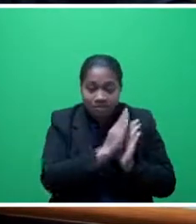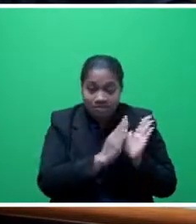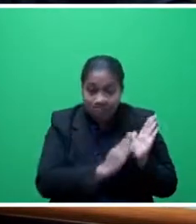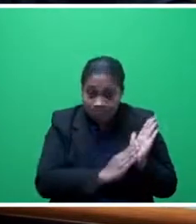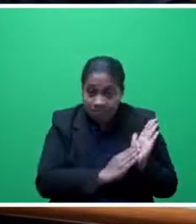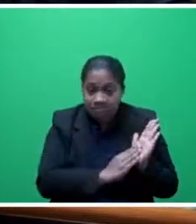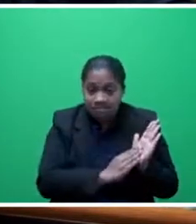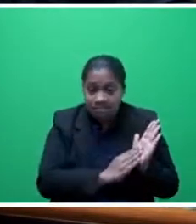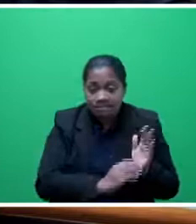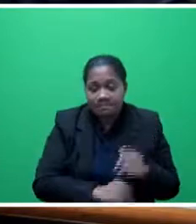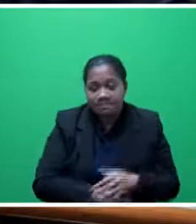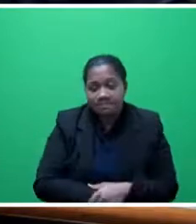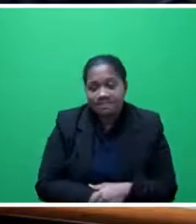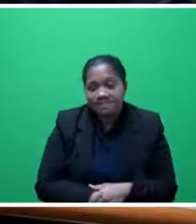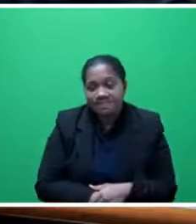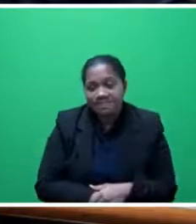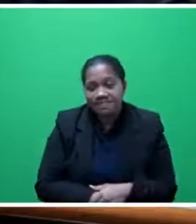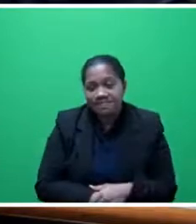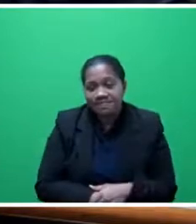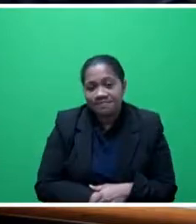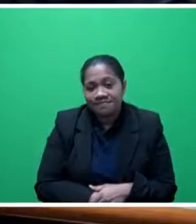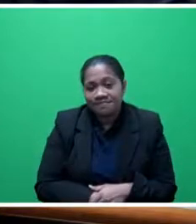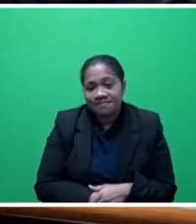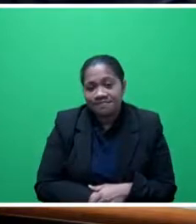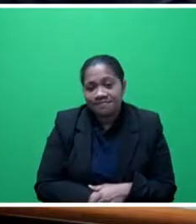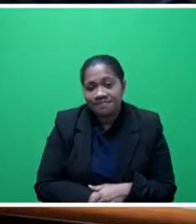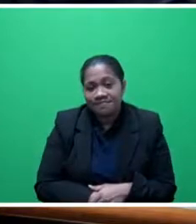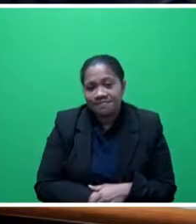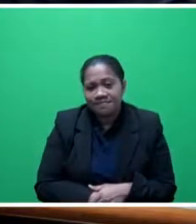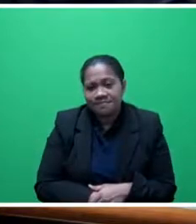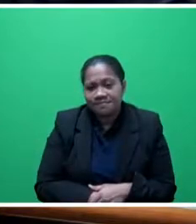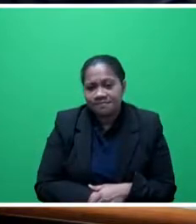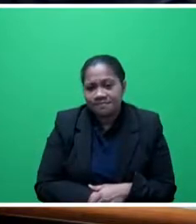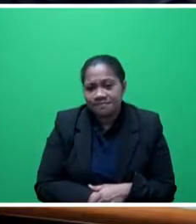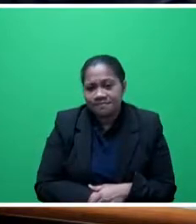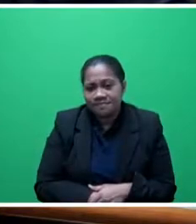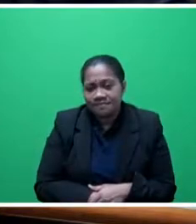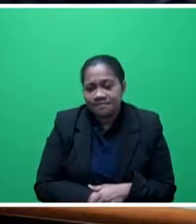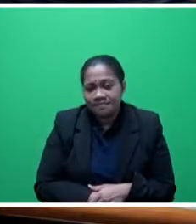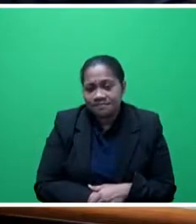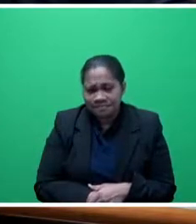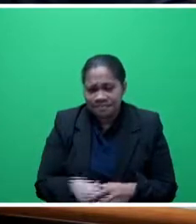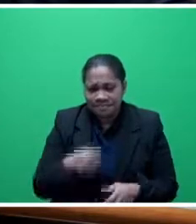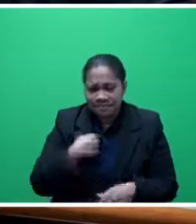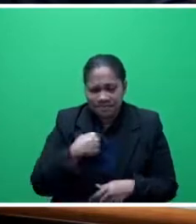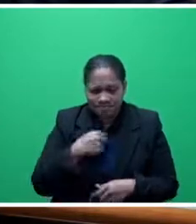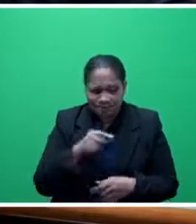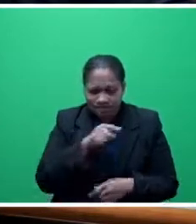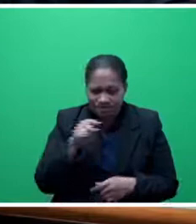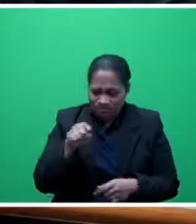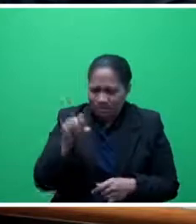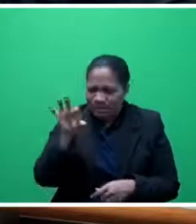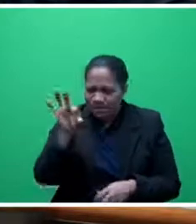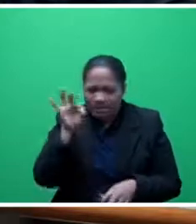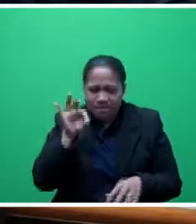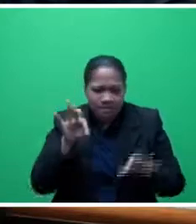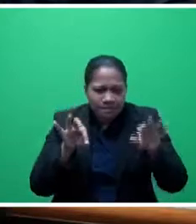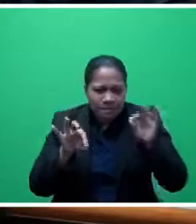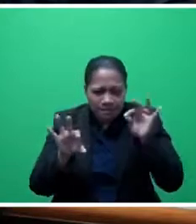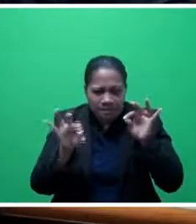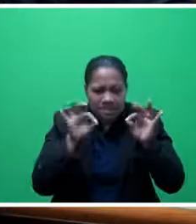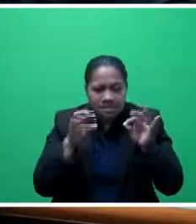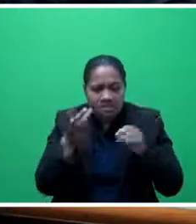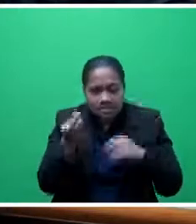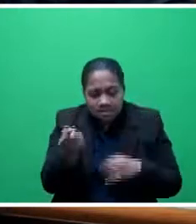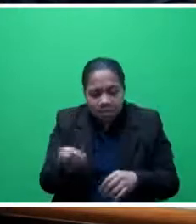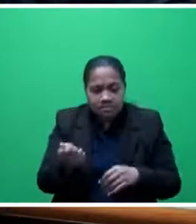Mr. Speaker, I'm just going to pick on some of them. We don't have issues